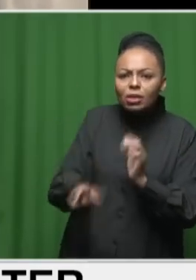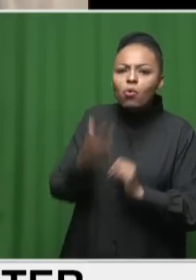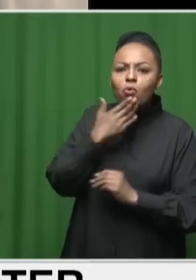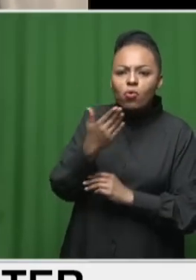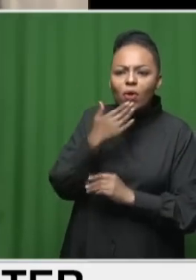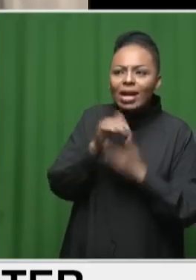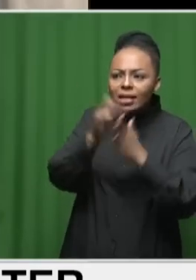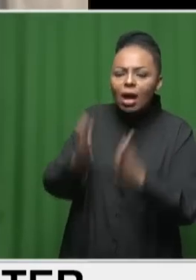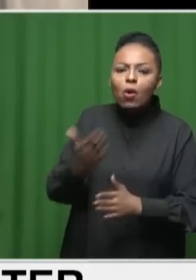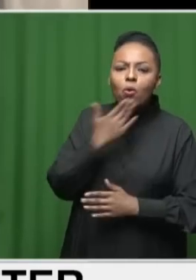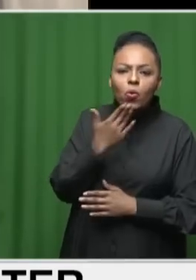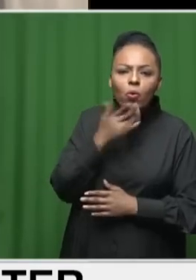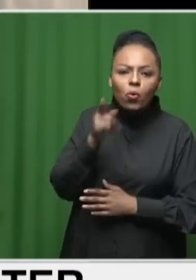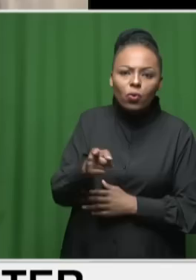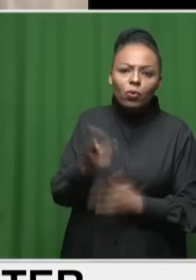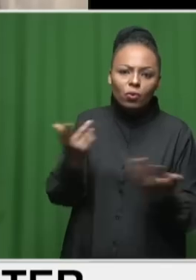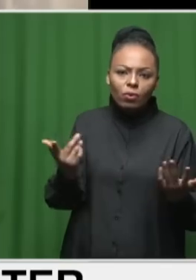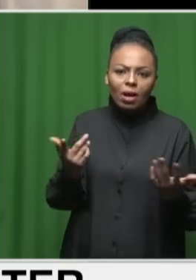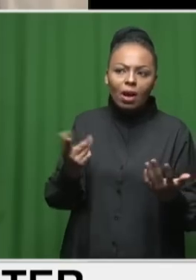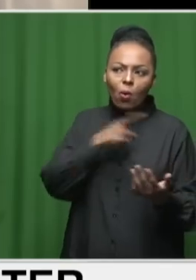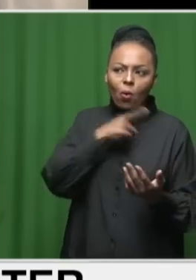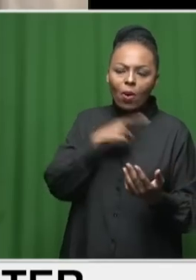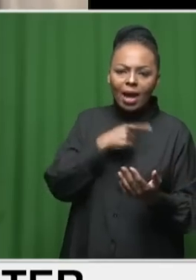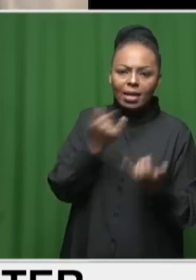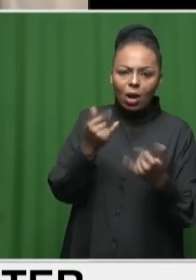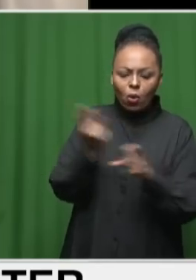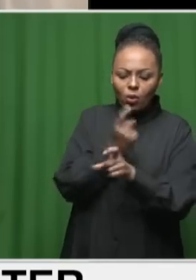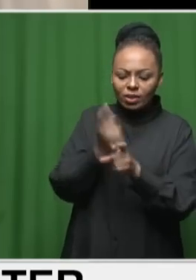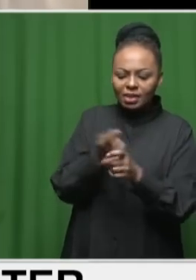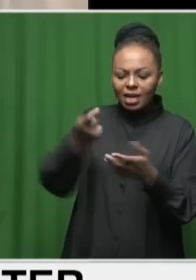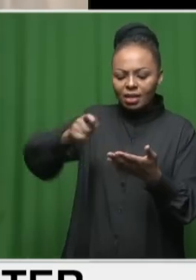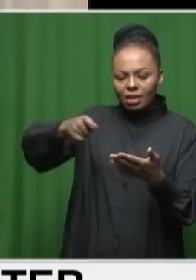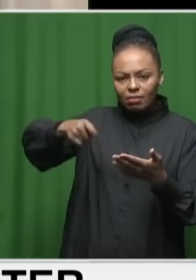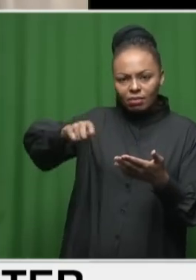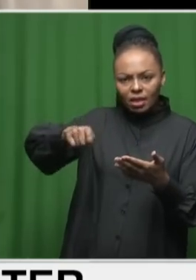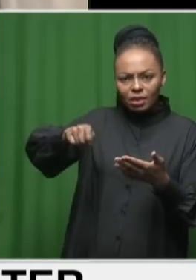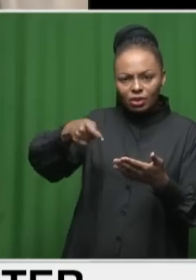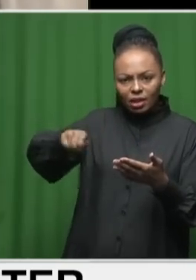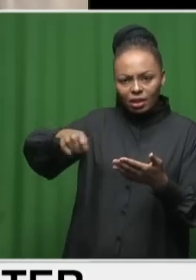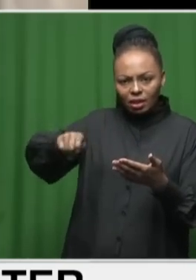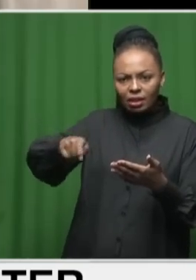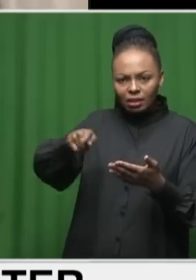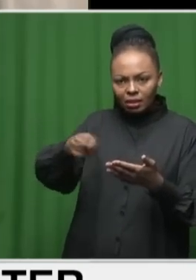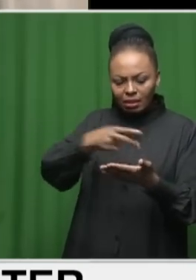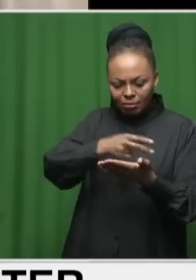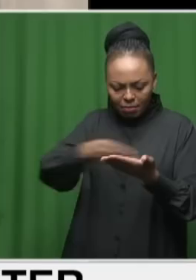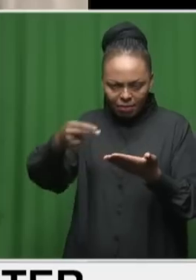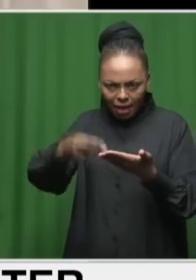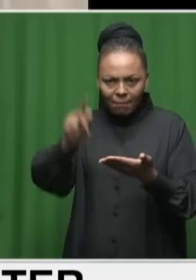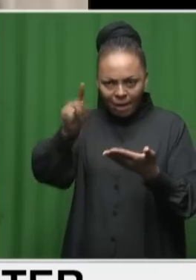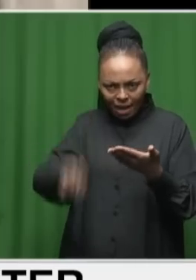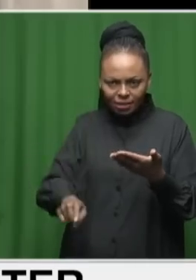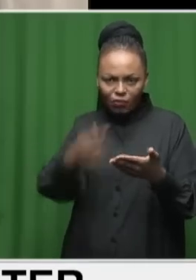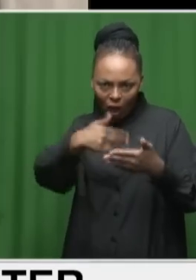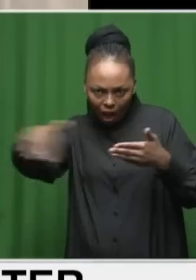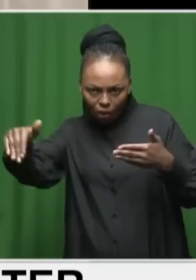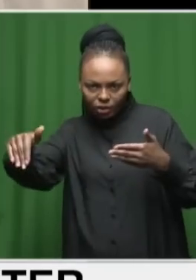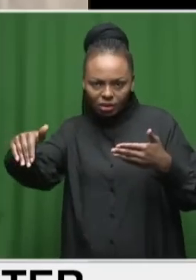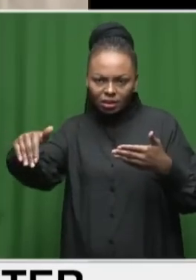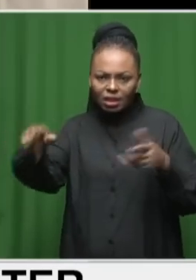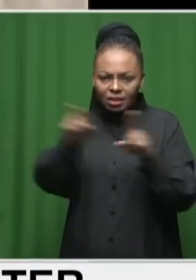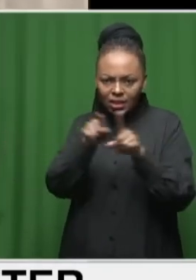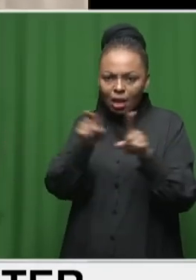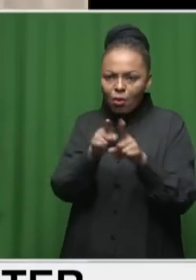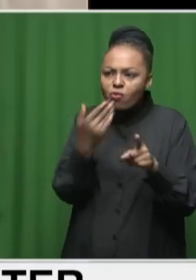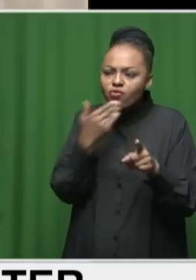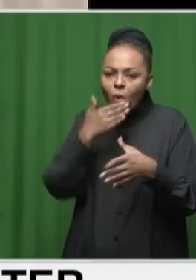particular time in prison, somebody must sign for the master key. And thirdly, you just check who was working at the gate and who